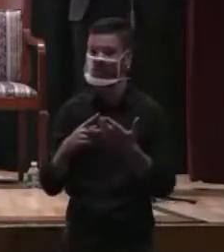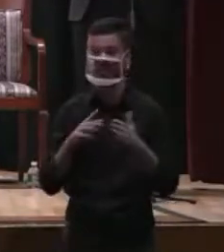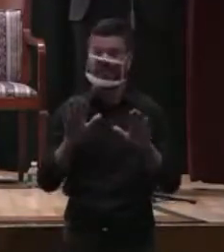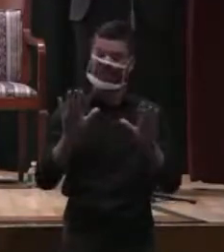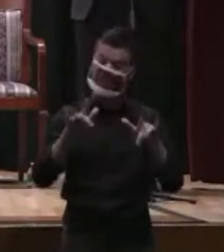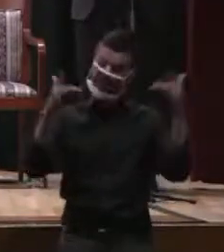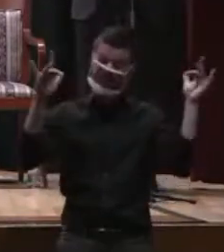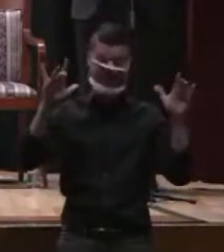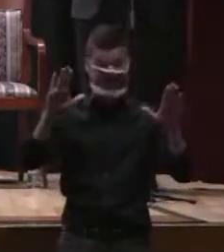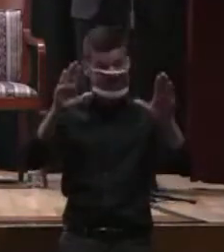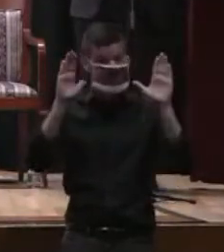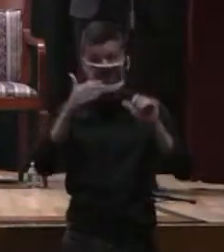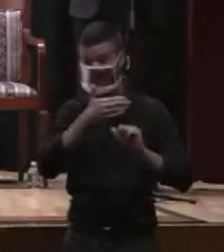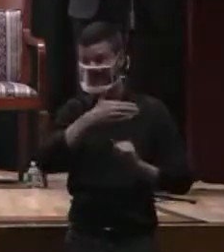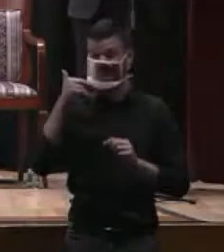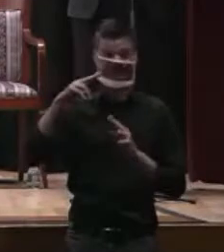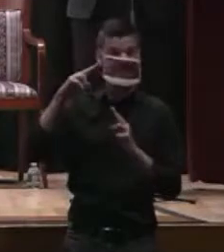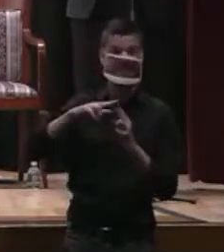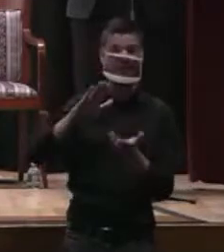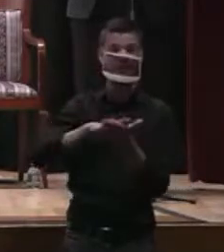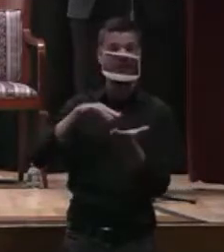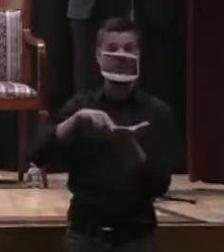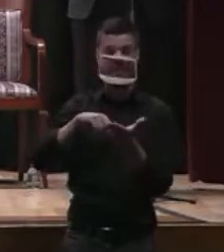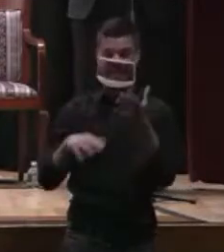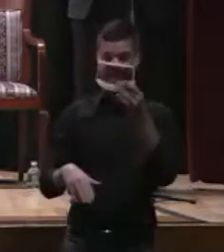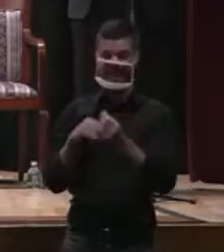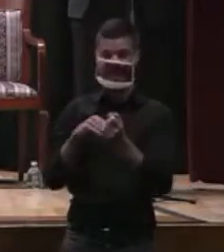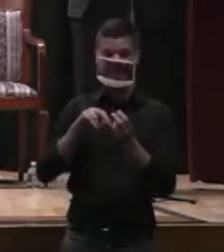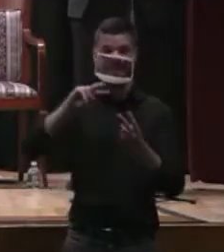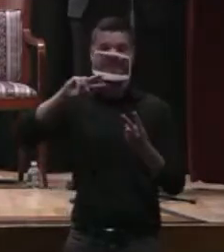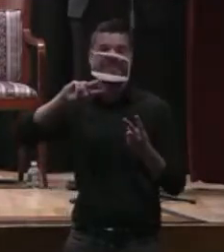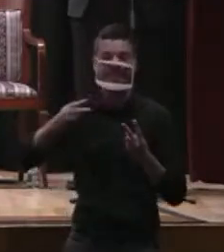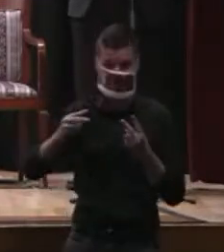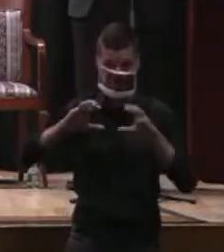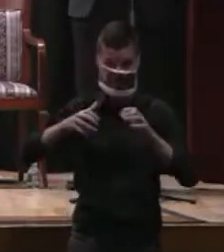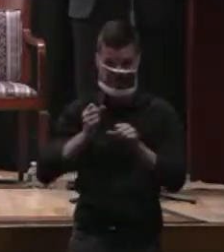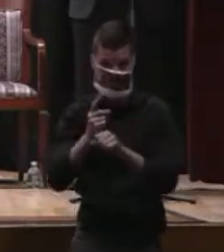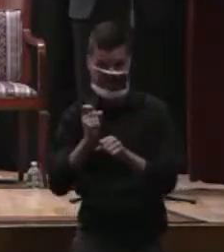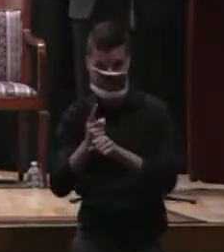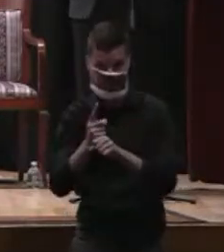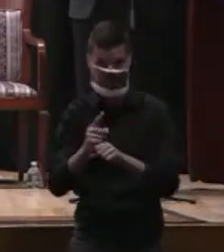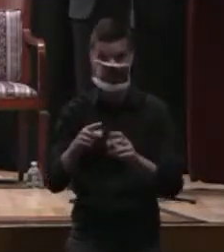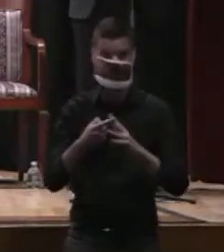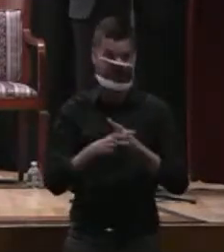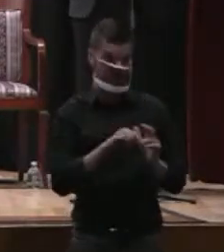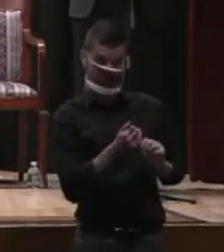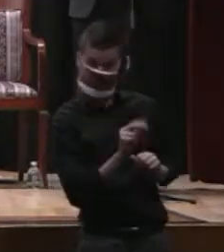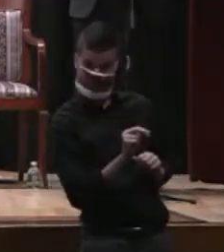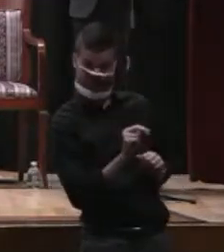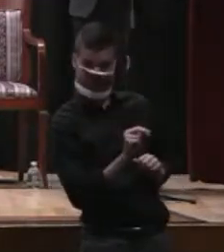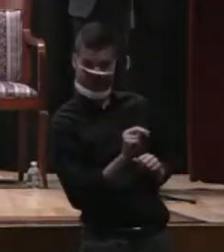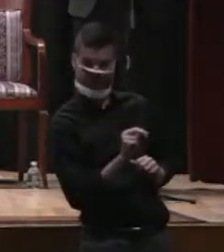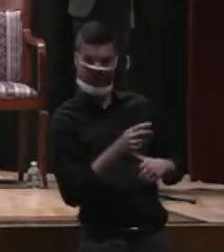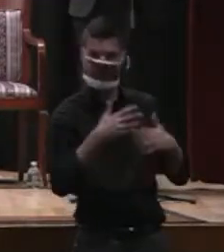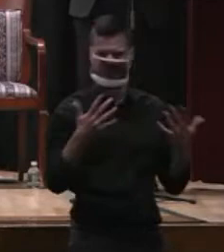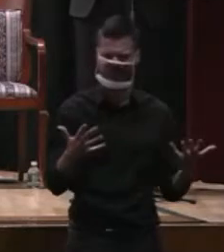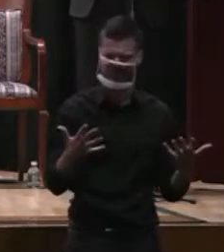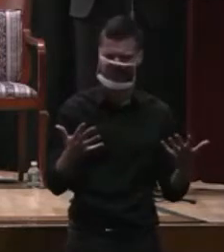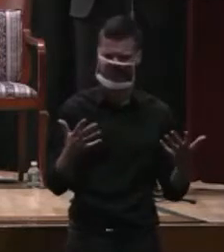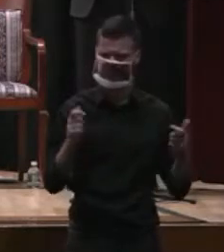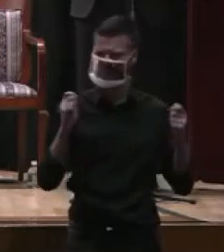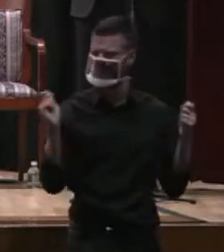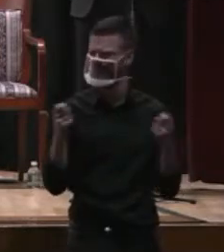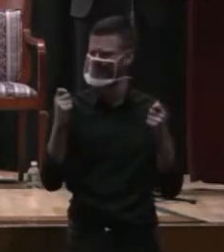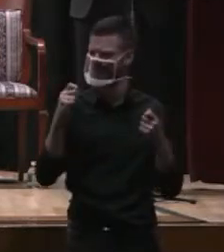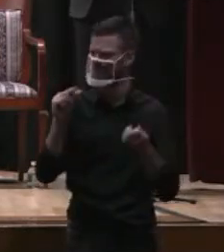in the world. So we added another cohort. And they started in January. Well, there's no commencement,